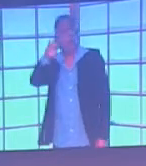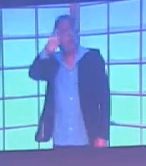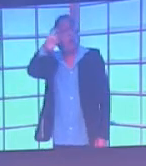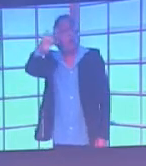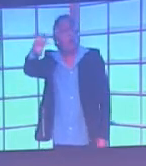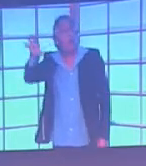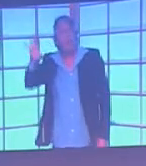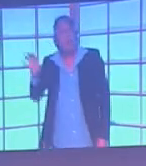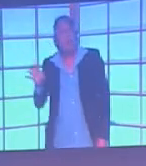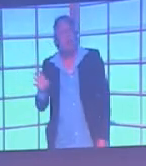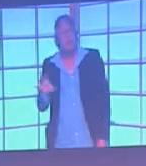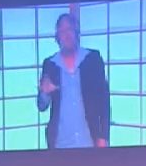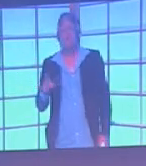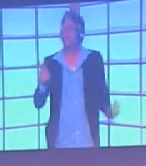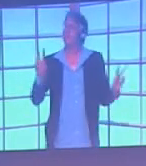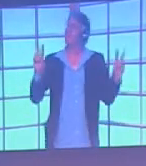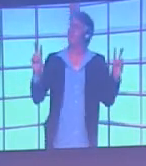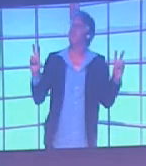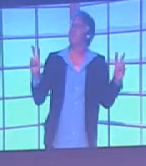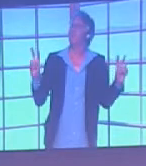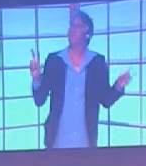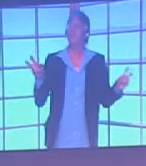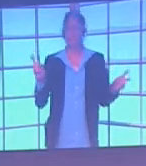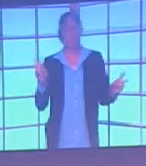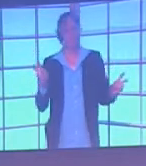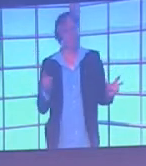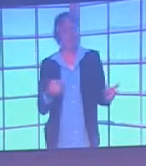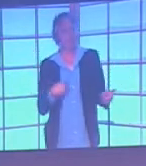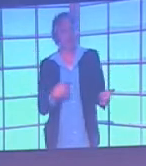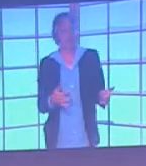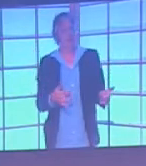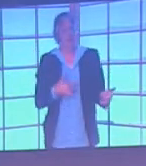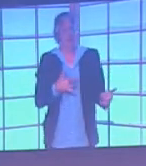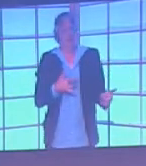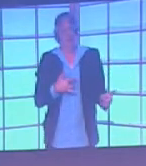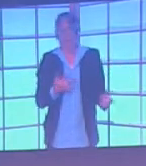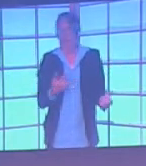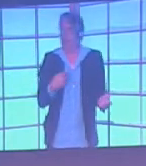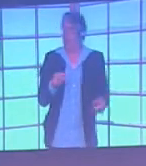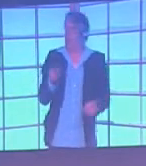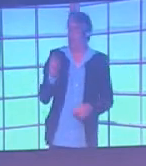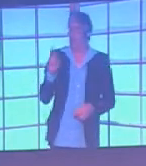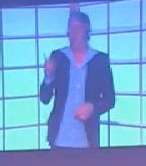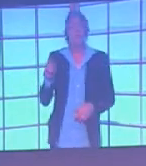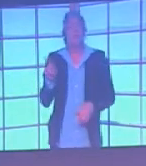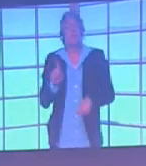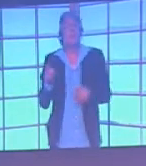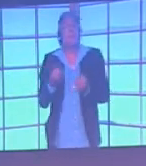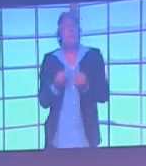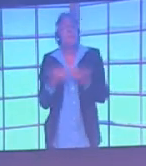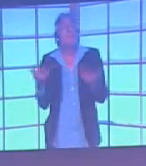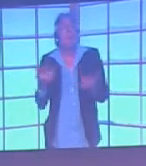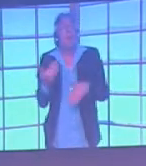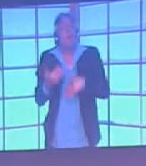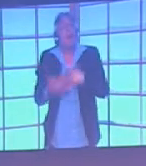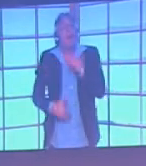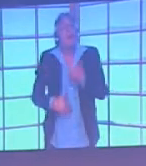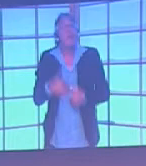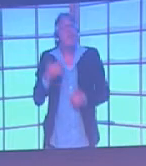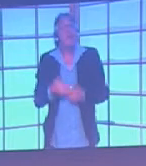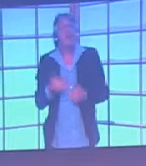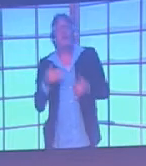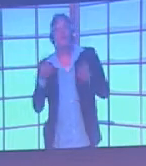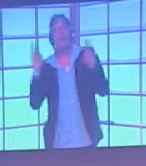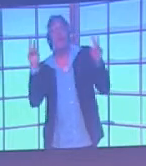are almost, I sometimes have the sense, uncomfortable about stepping forward and will align themselves